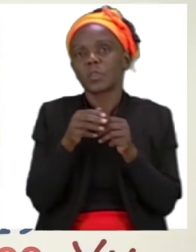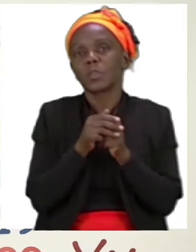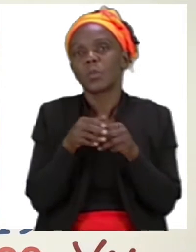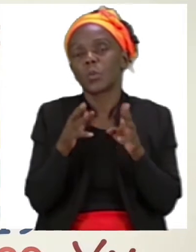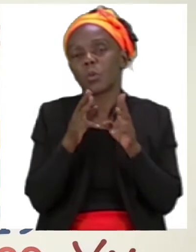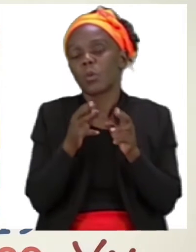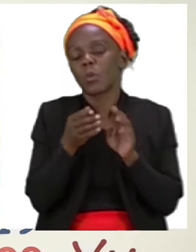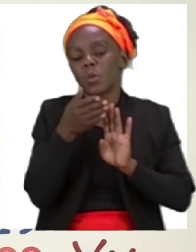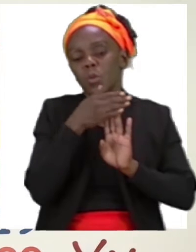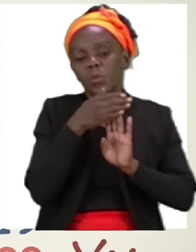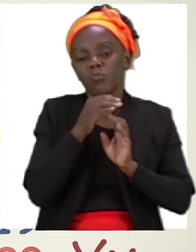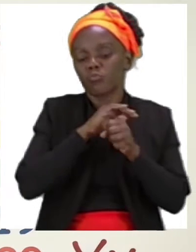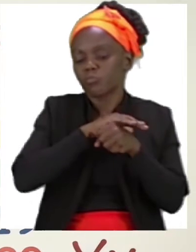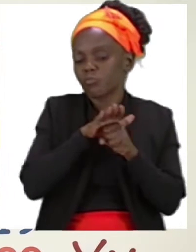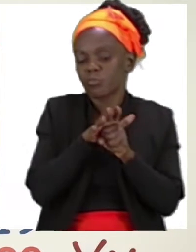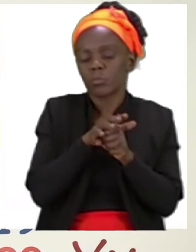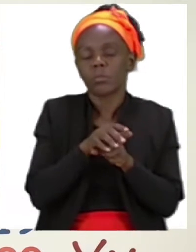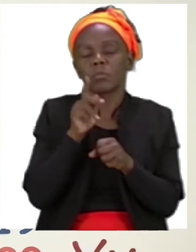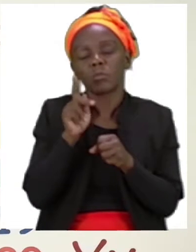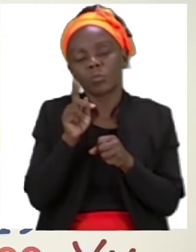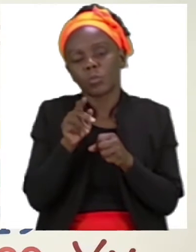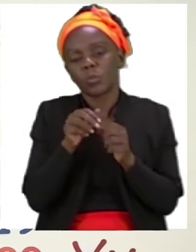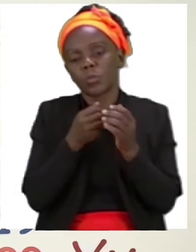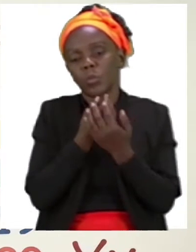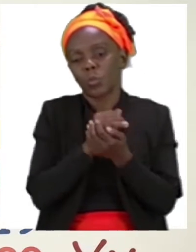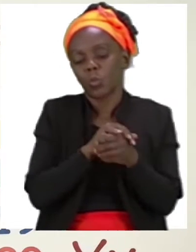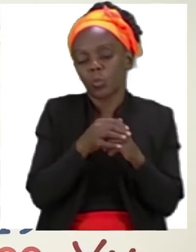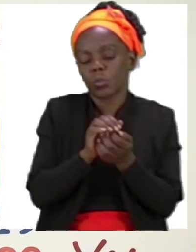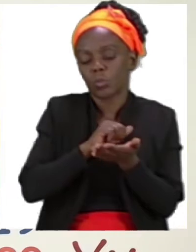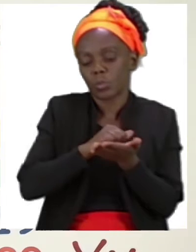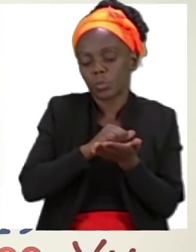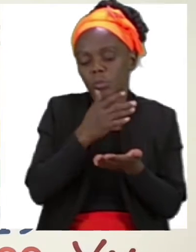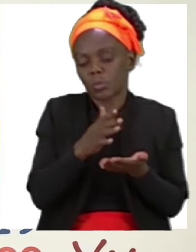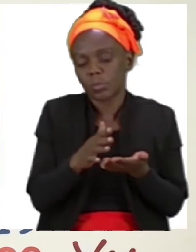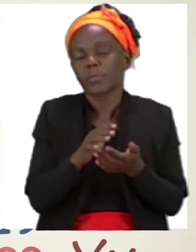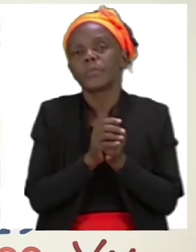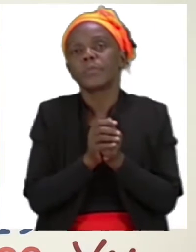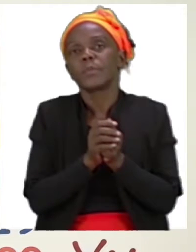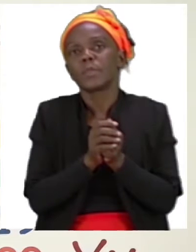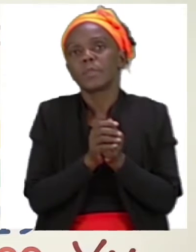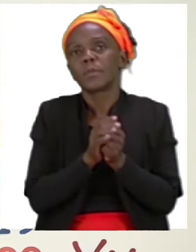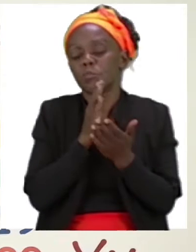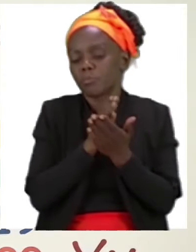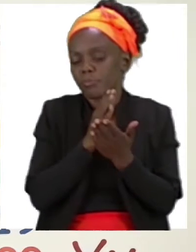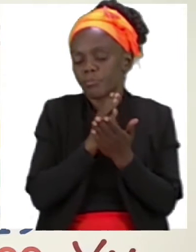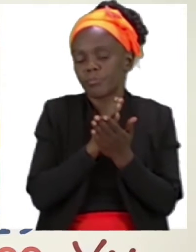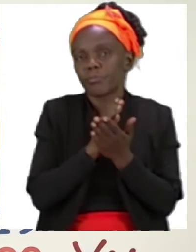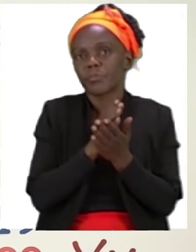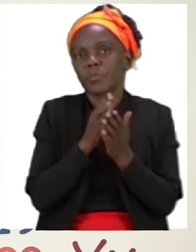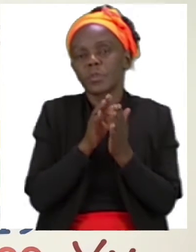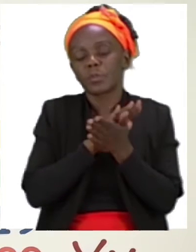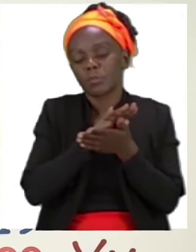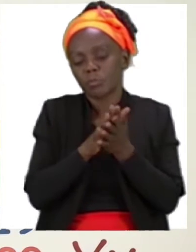coronavirus. We can also wash our hands with soap and water, and making sure that we wash